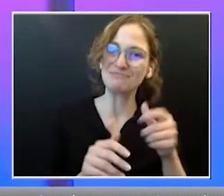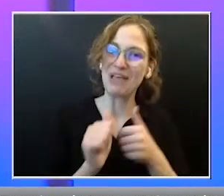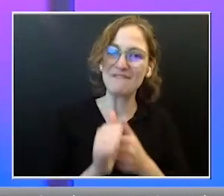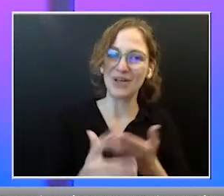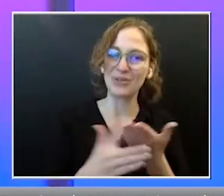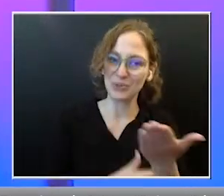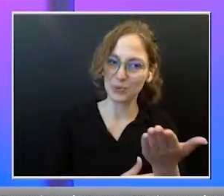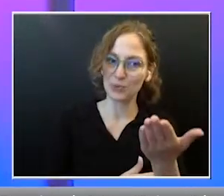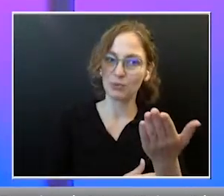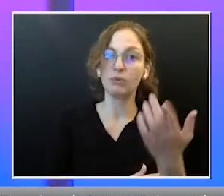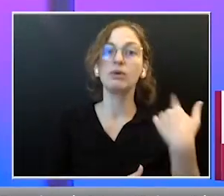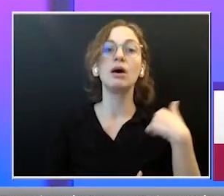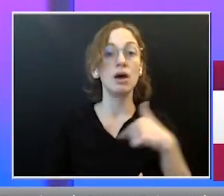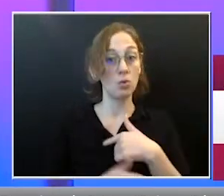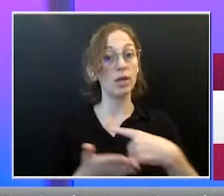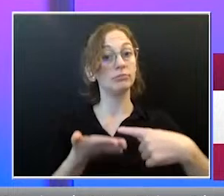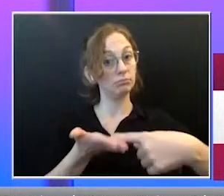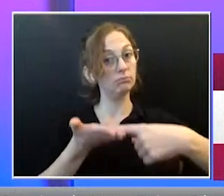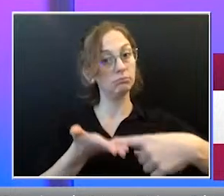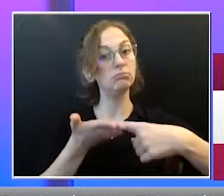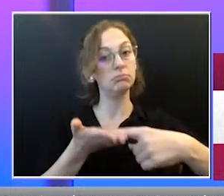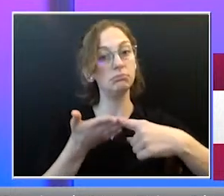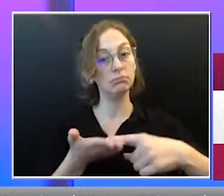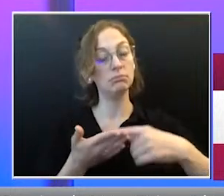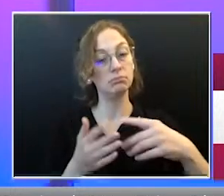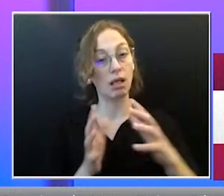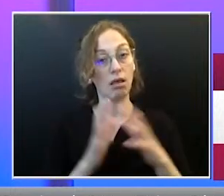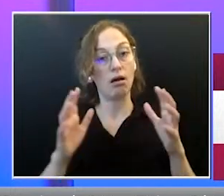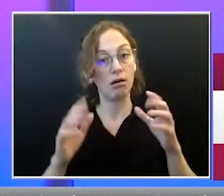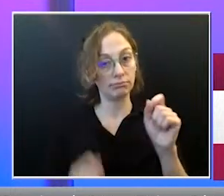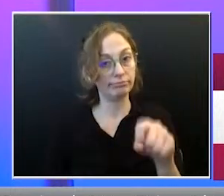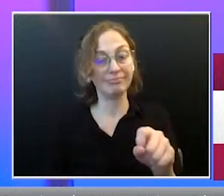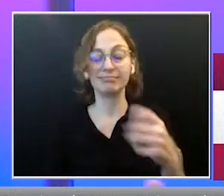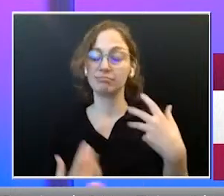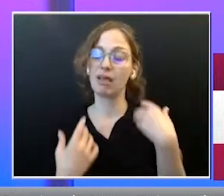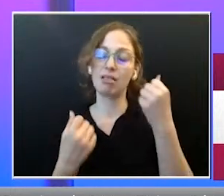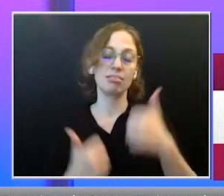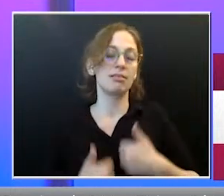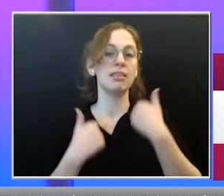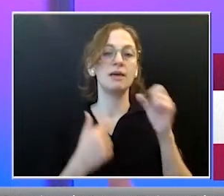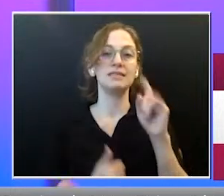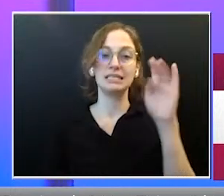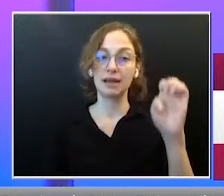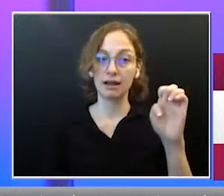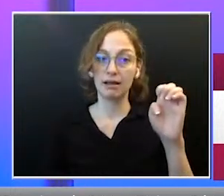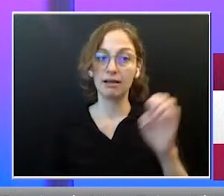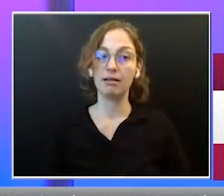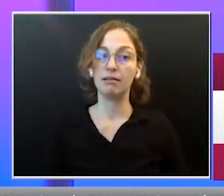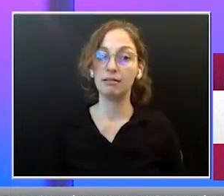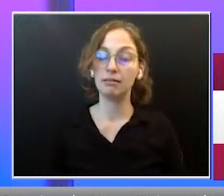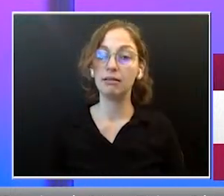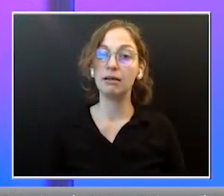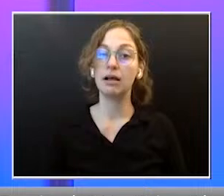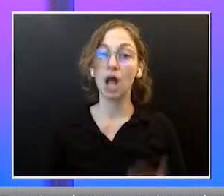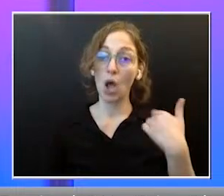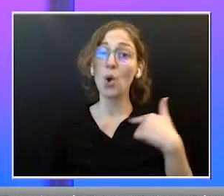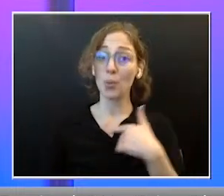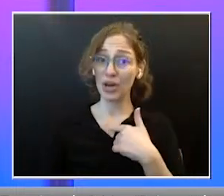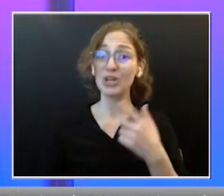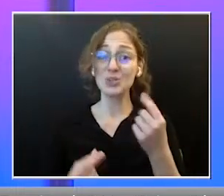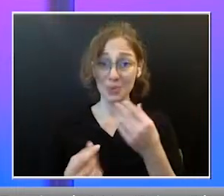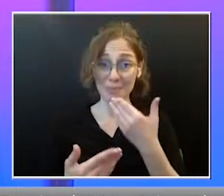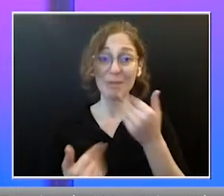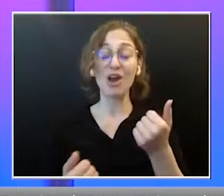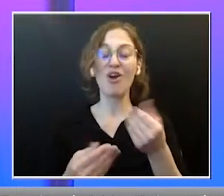it, and just a healthy lifestyle, and a lot of, you know, we're getting a lot better about curing a lot of cancers, and